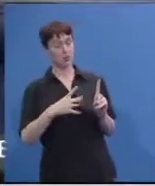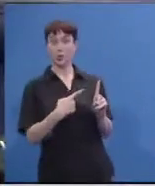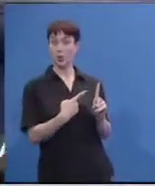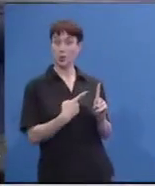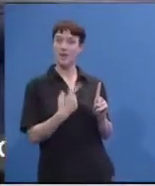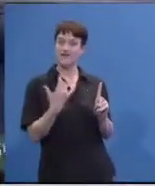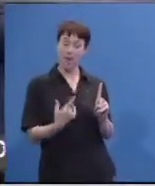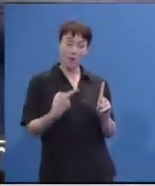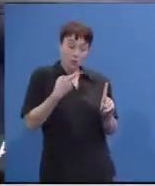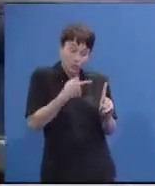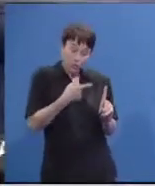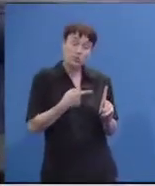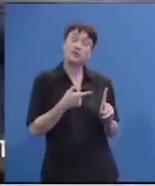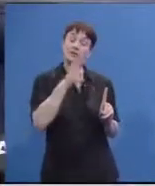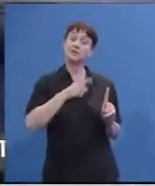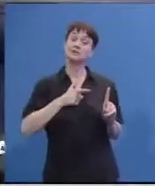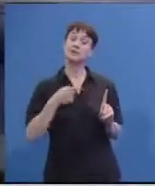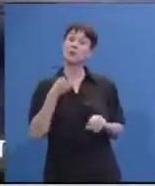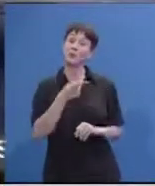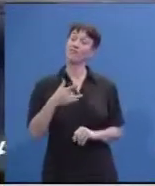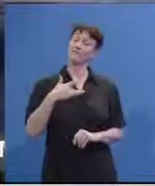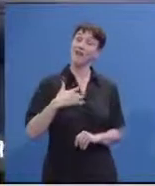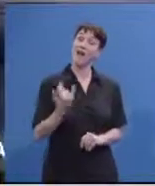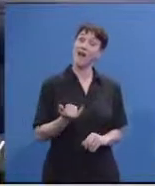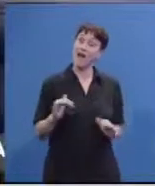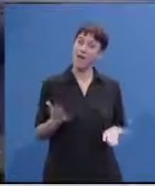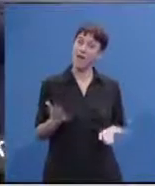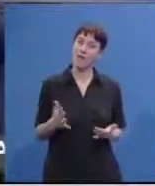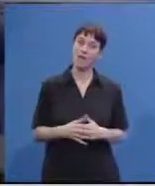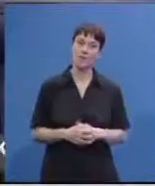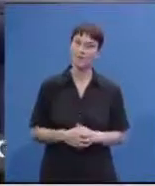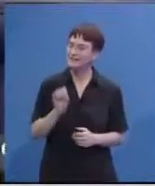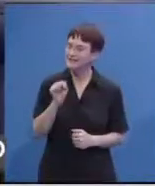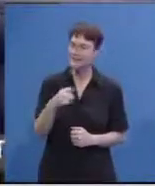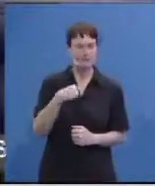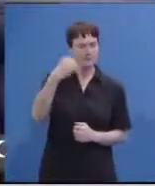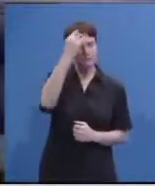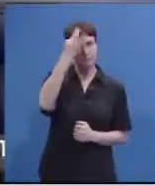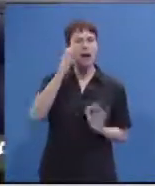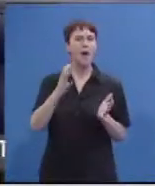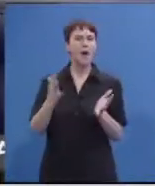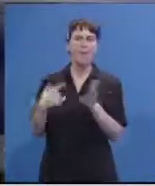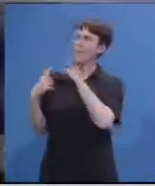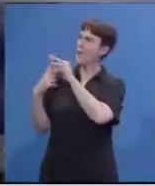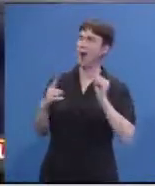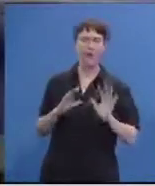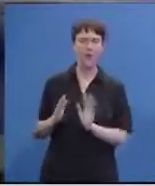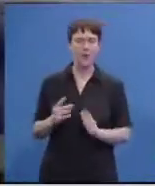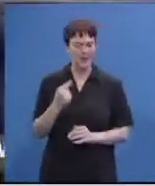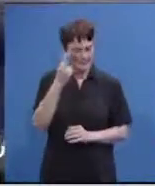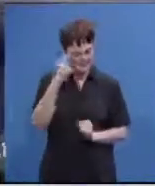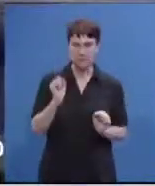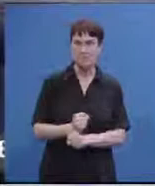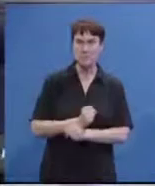them as they listen to us this evening? You know, and I've been thinking how we can repay Madiba. I mean, it's impossible that we could do that. But the most important thing